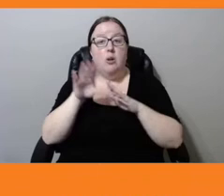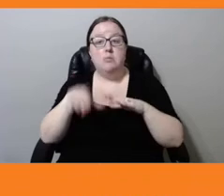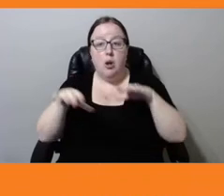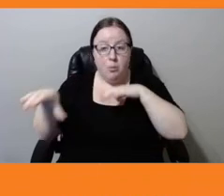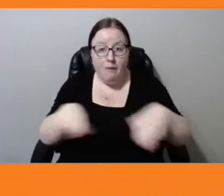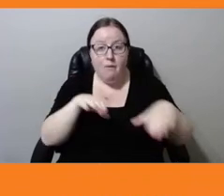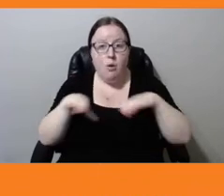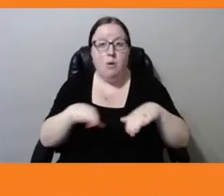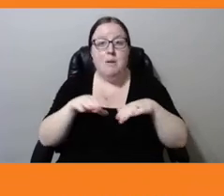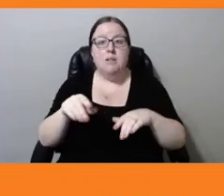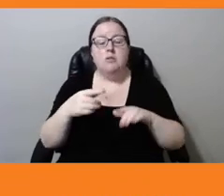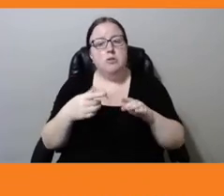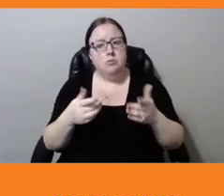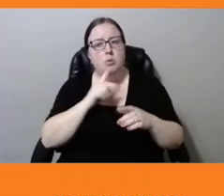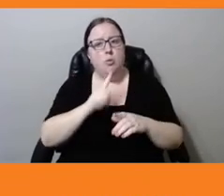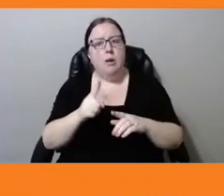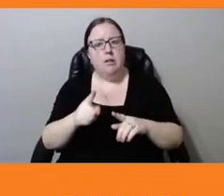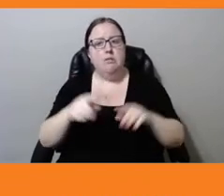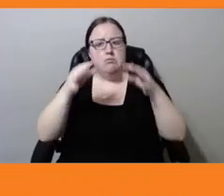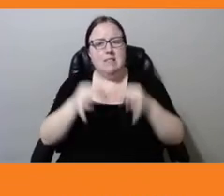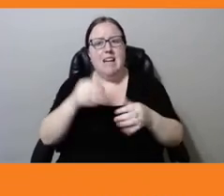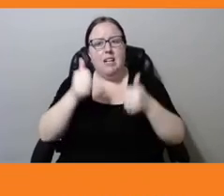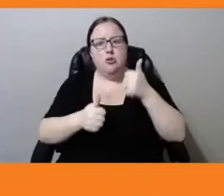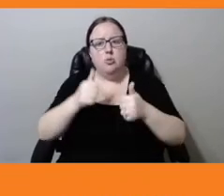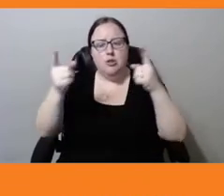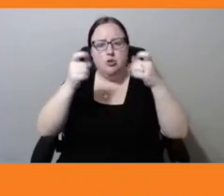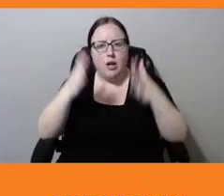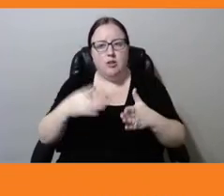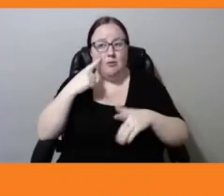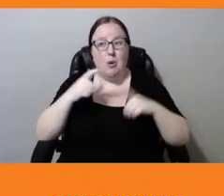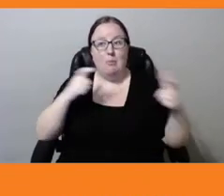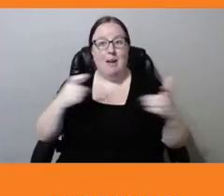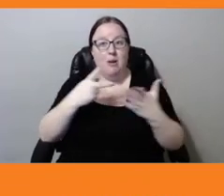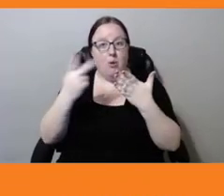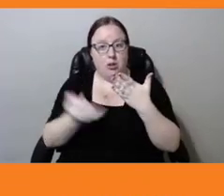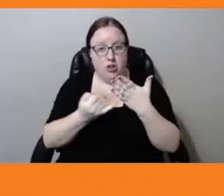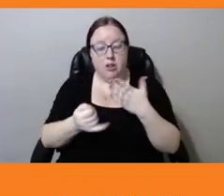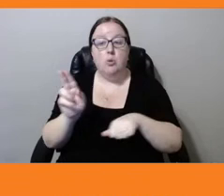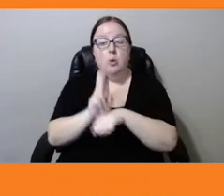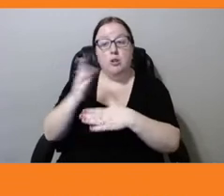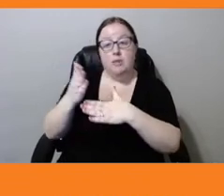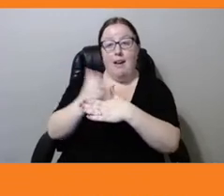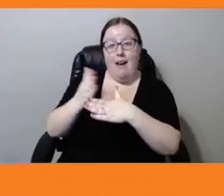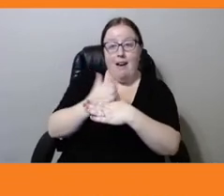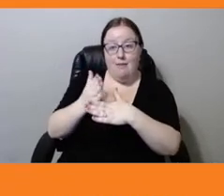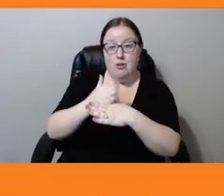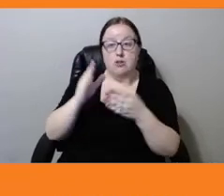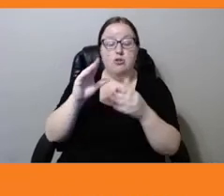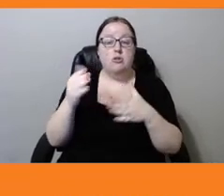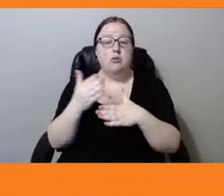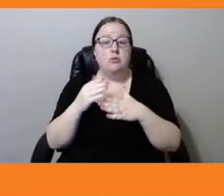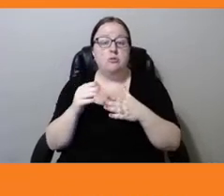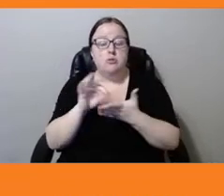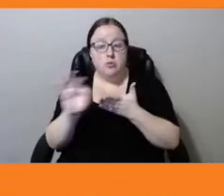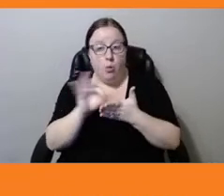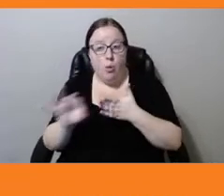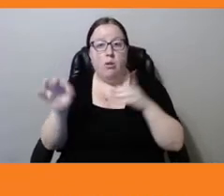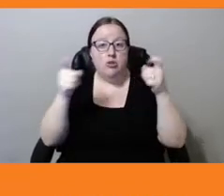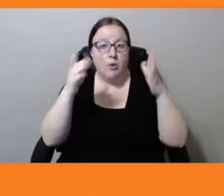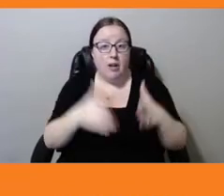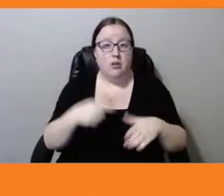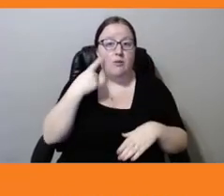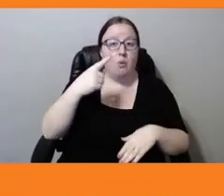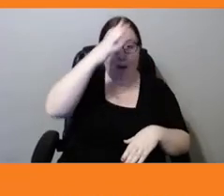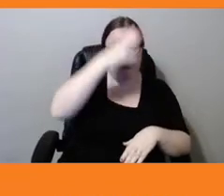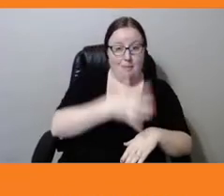which directors are chosen for big budget projects. So to evaluate this, we took the average Metacritic scores of films directed by both men